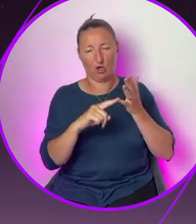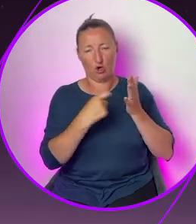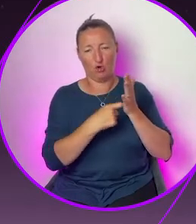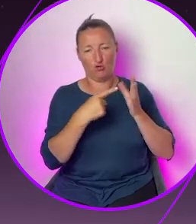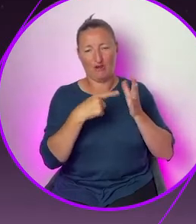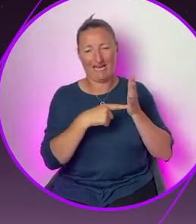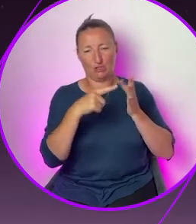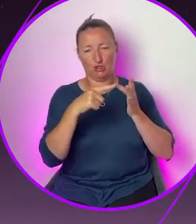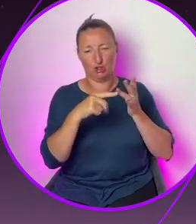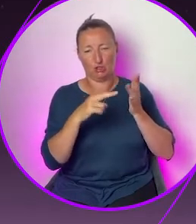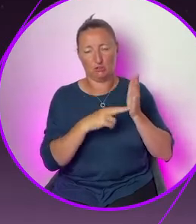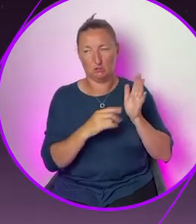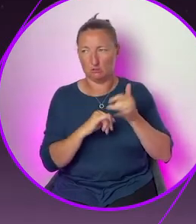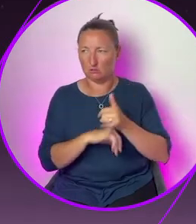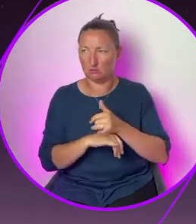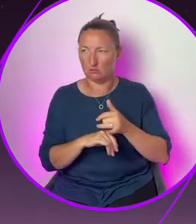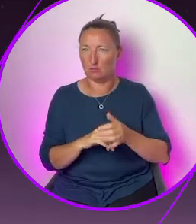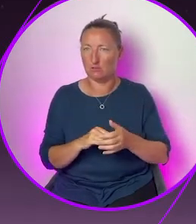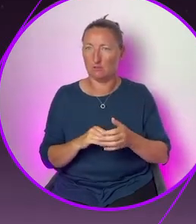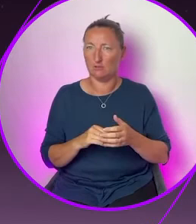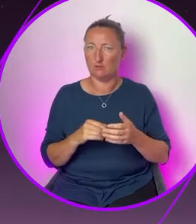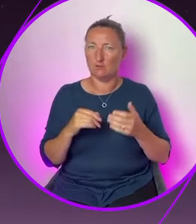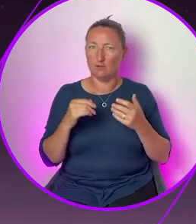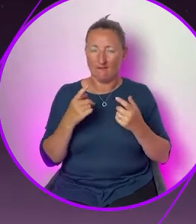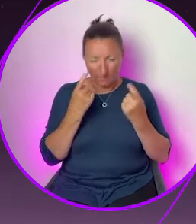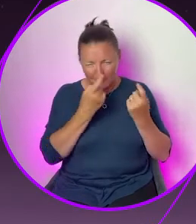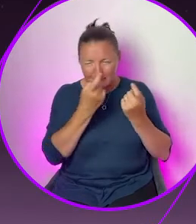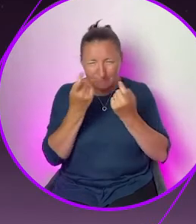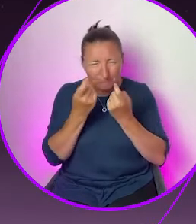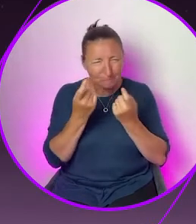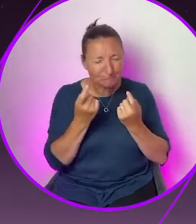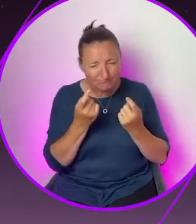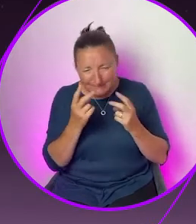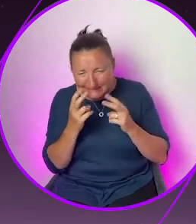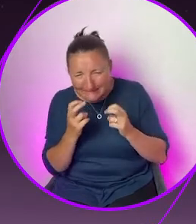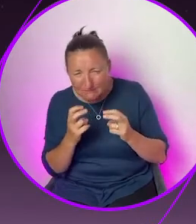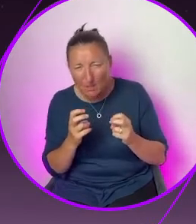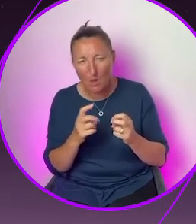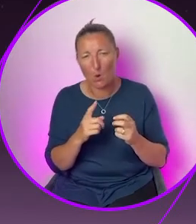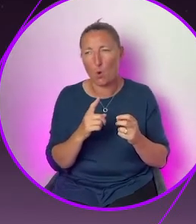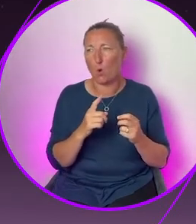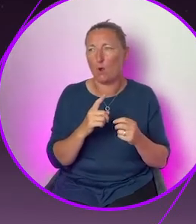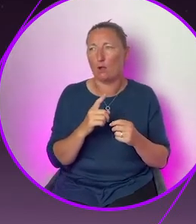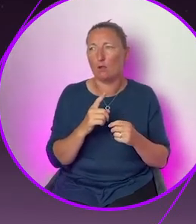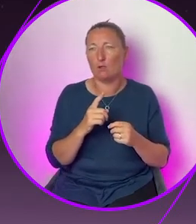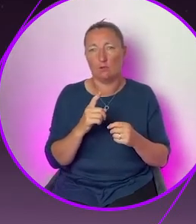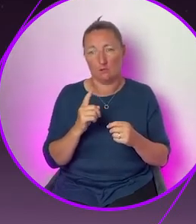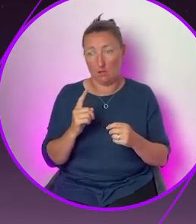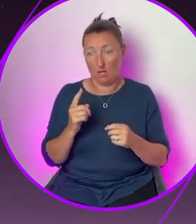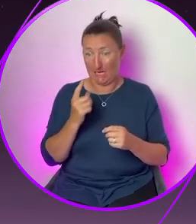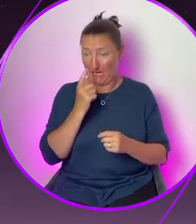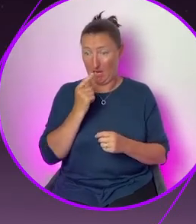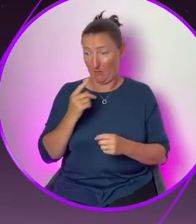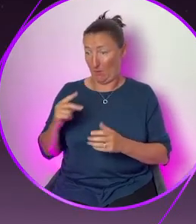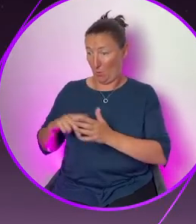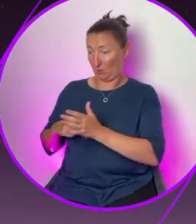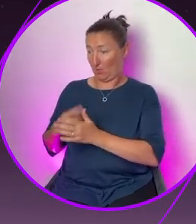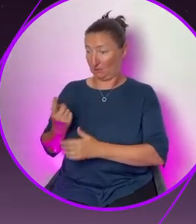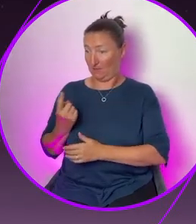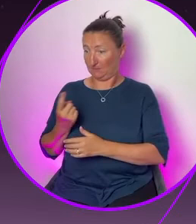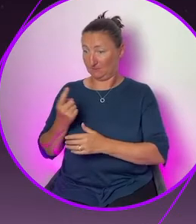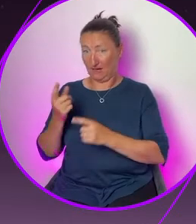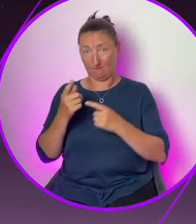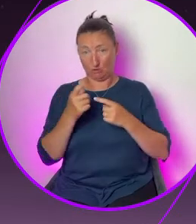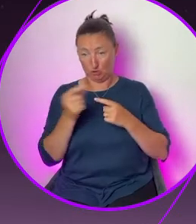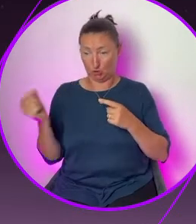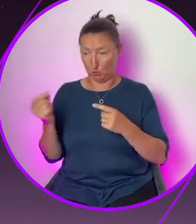these configurations of functions and capabilities and what they mean for organizations that choose those configurations?